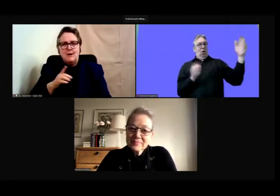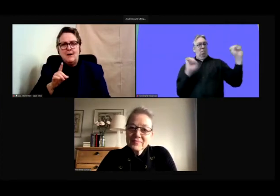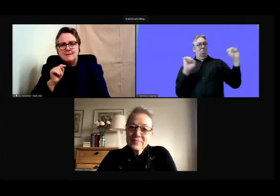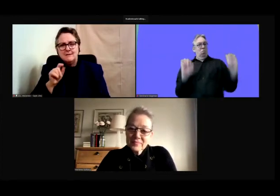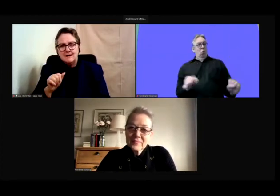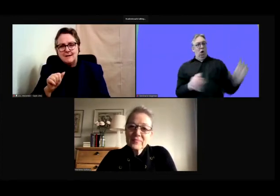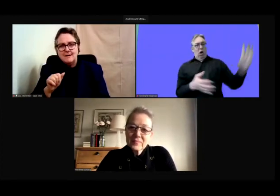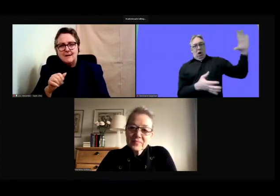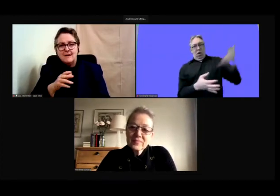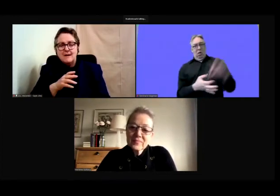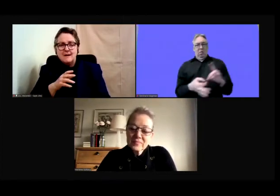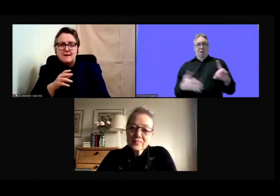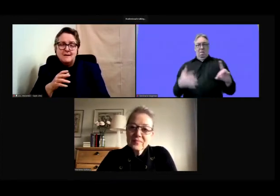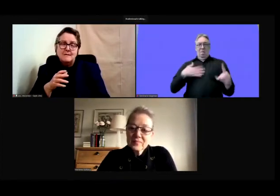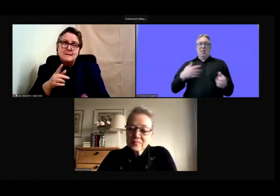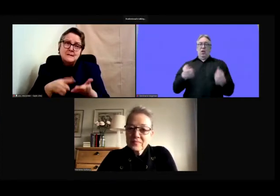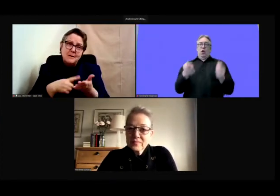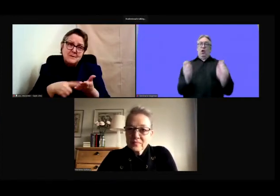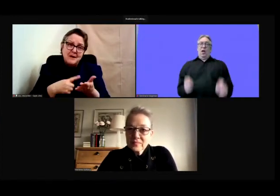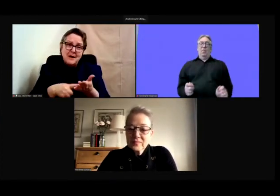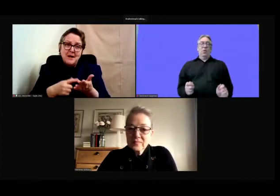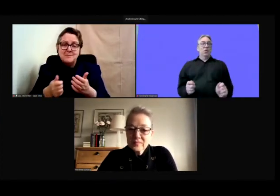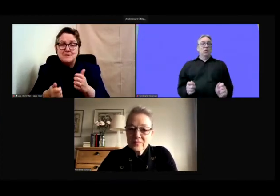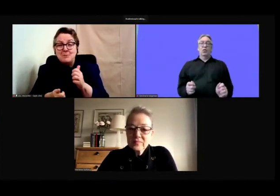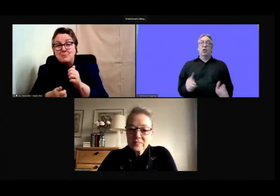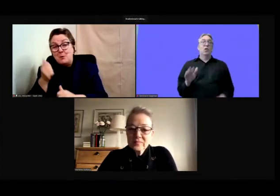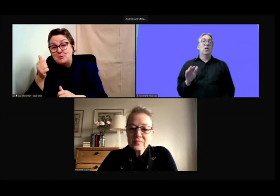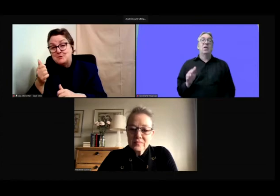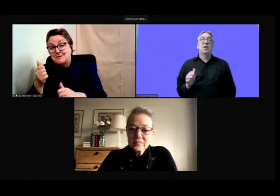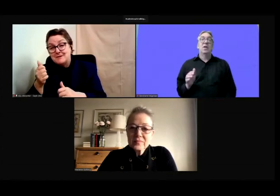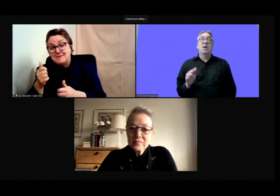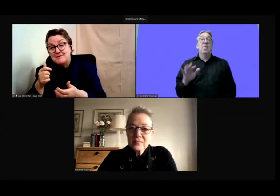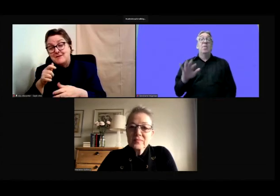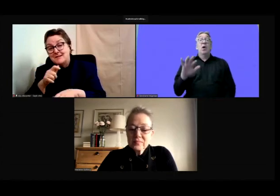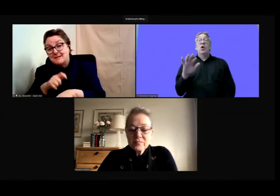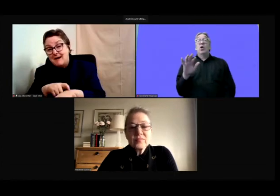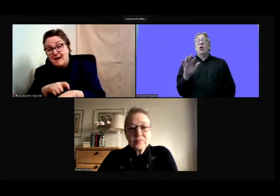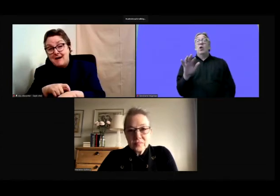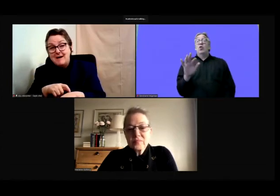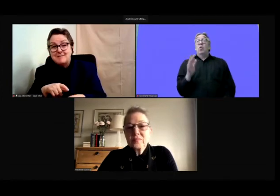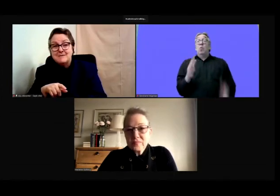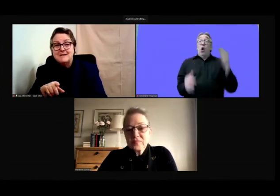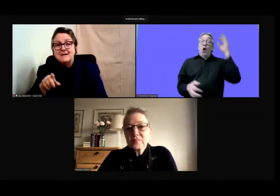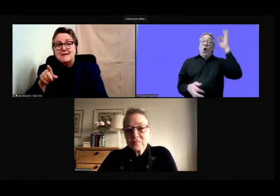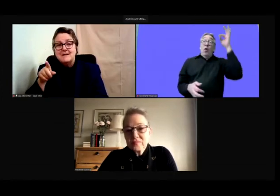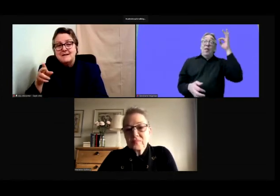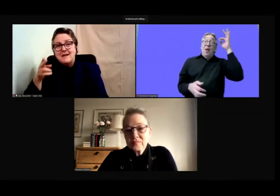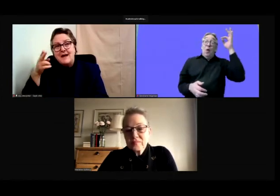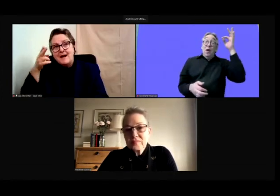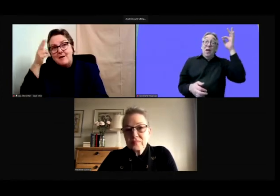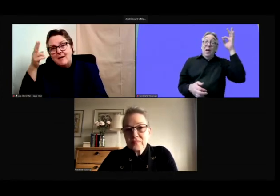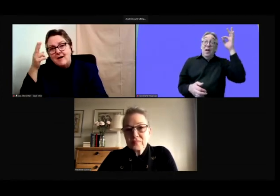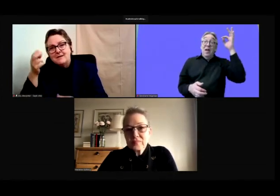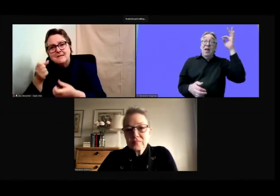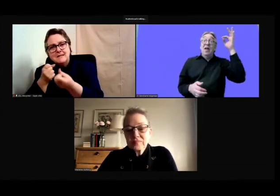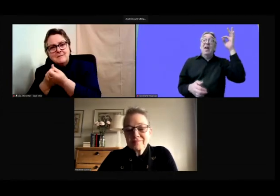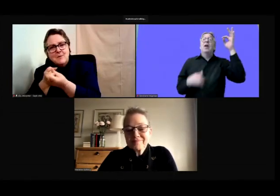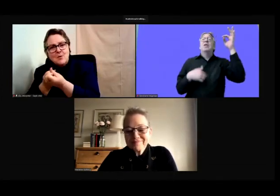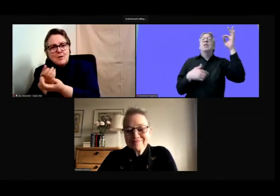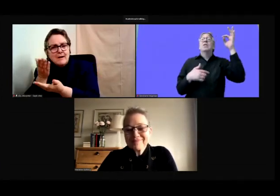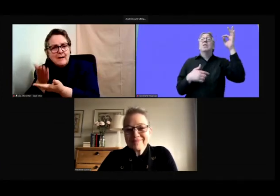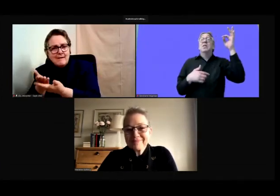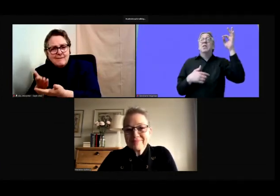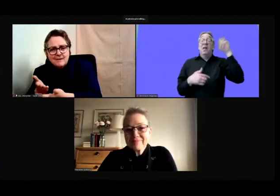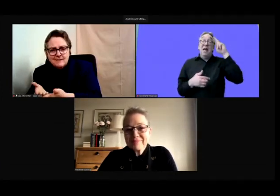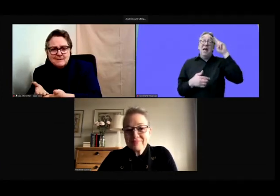Sometimes or most of the time, or sometimes the hypothesis is supporting empirical evidence, but sometimes also not, also in